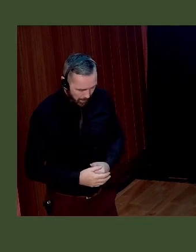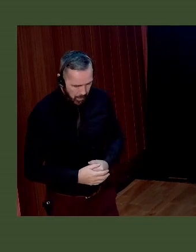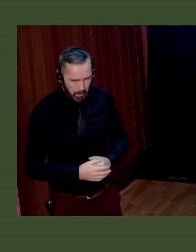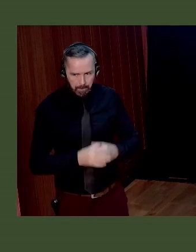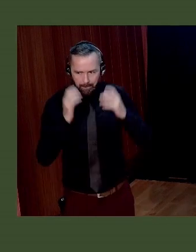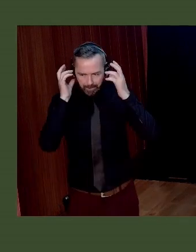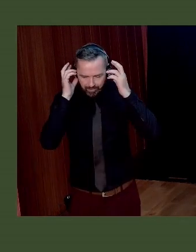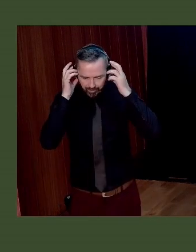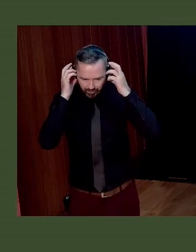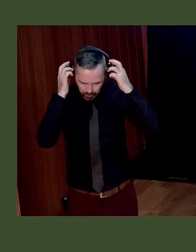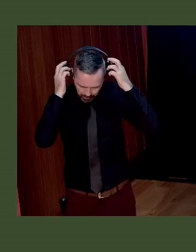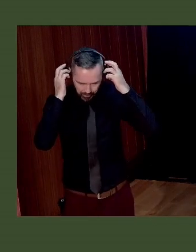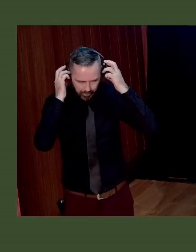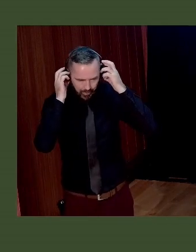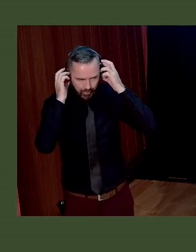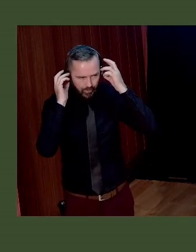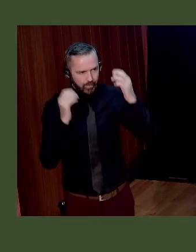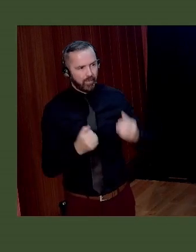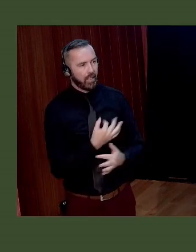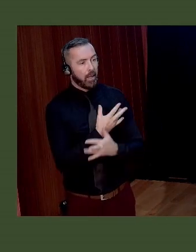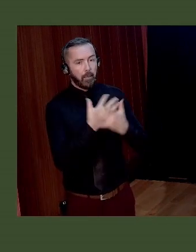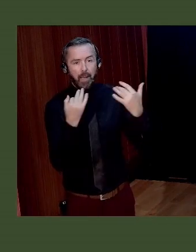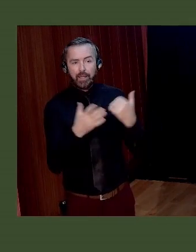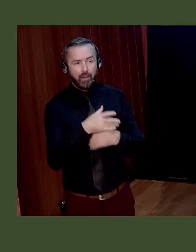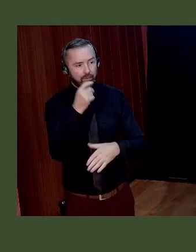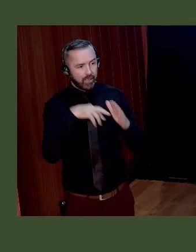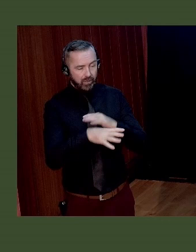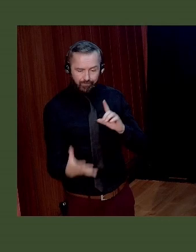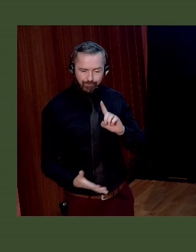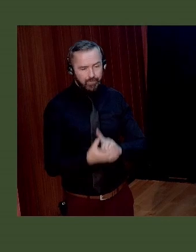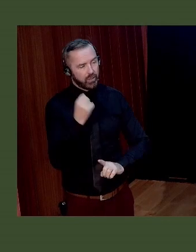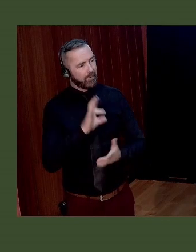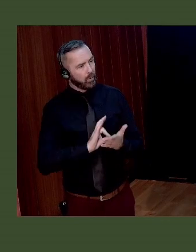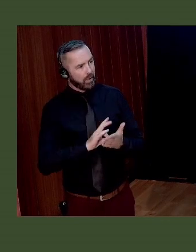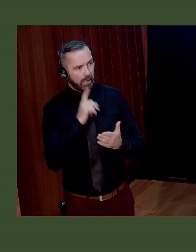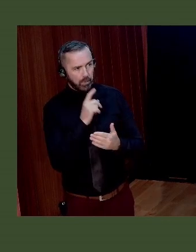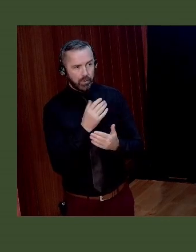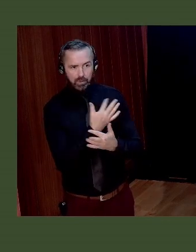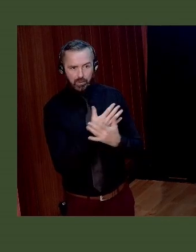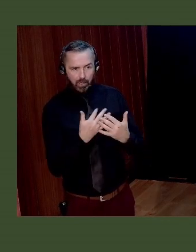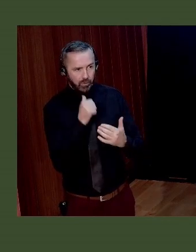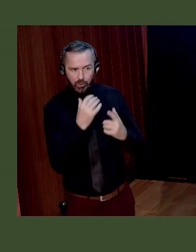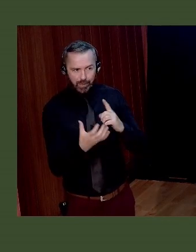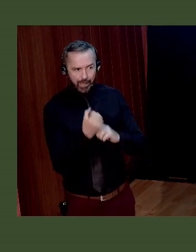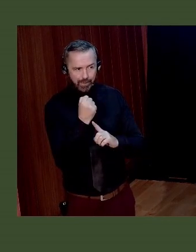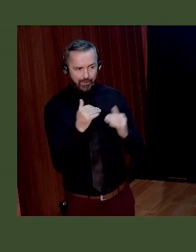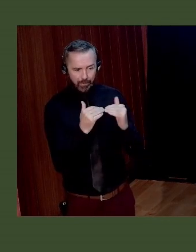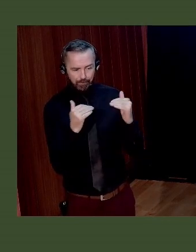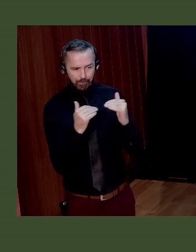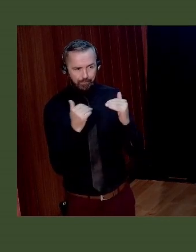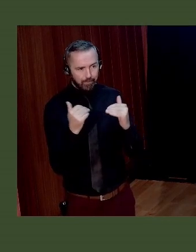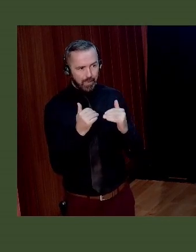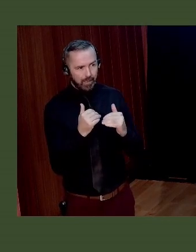Even though many of the teachers got a qualification, the number of teachers who didn't achieve the suitable